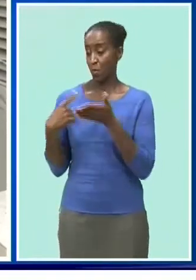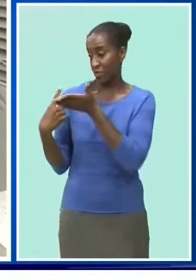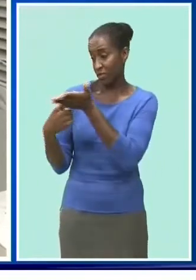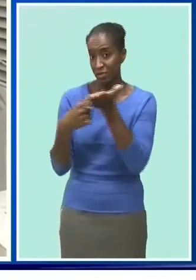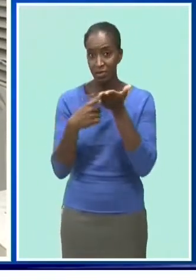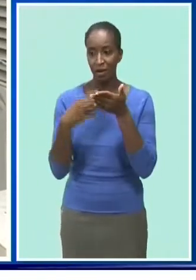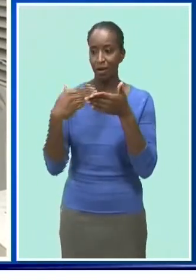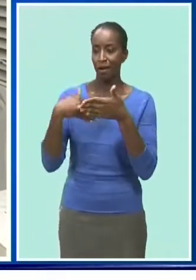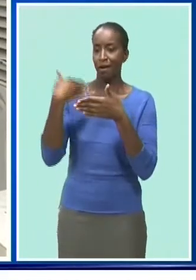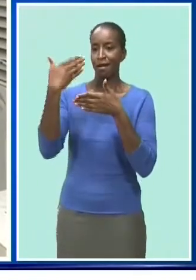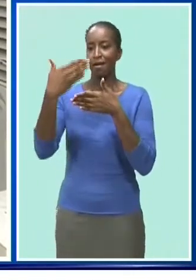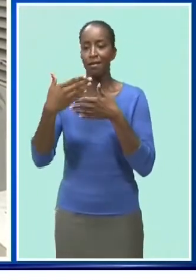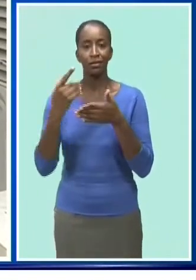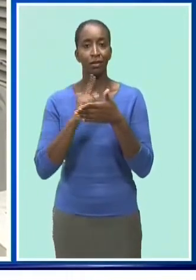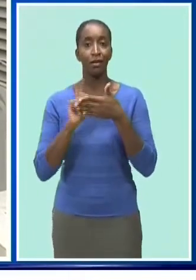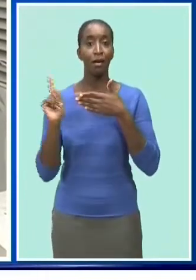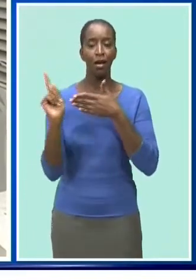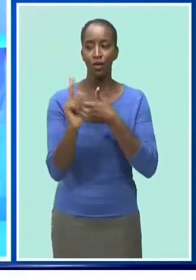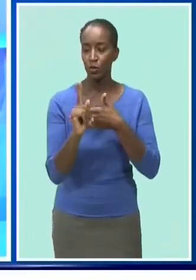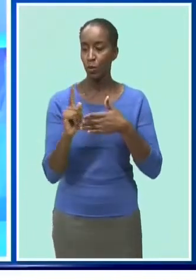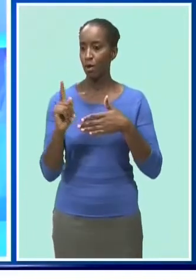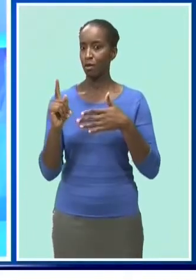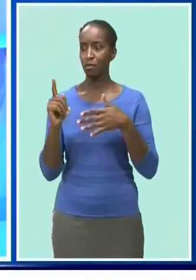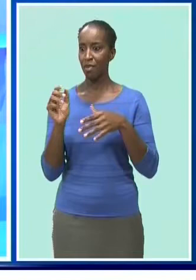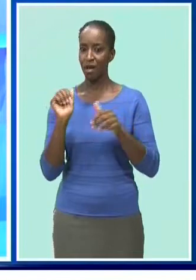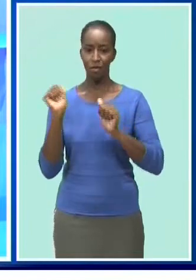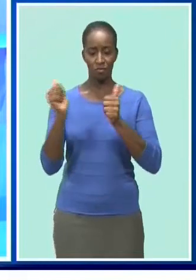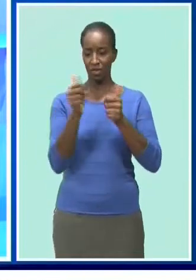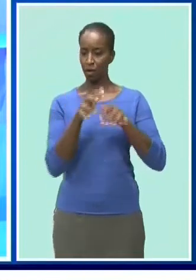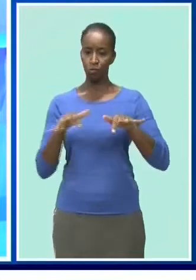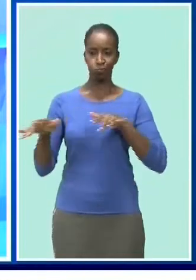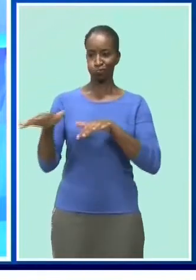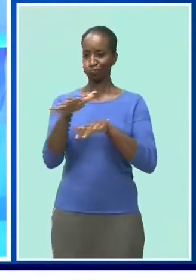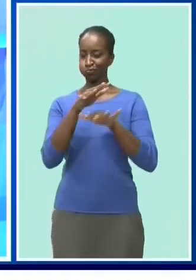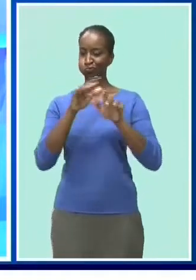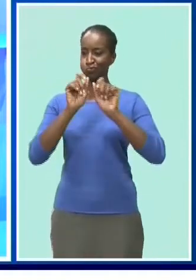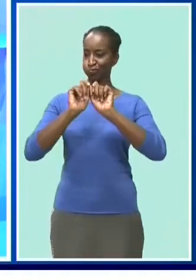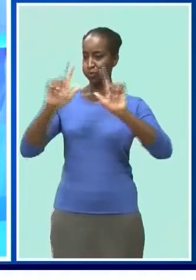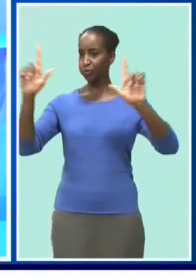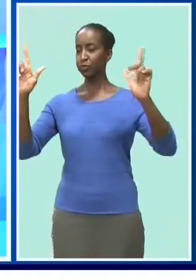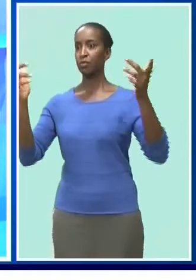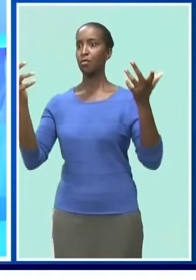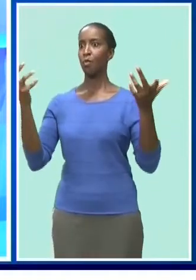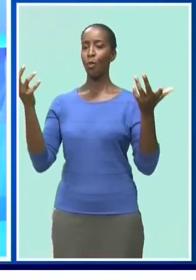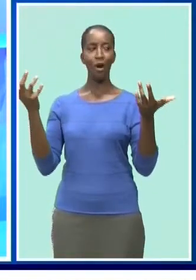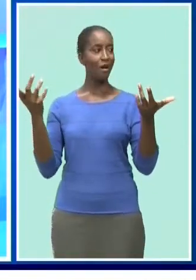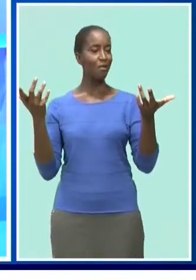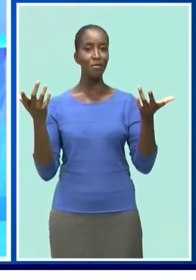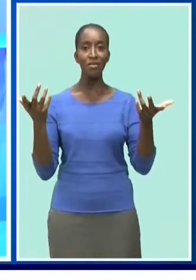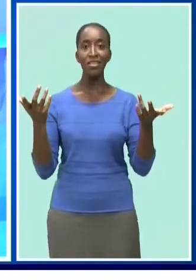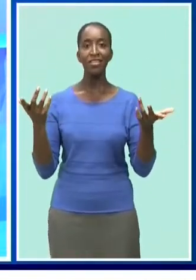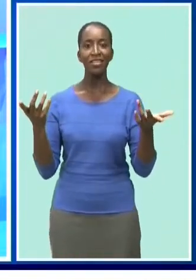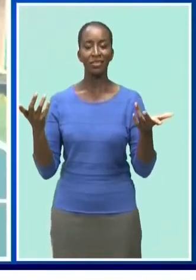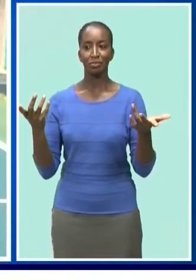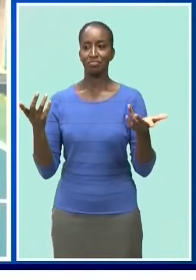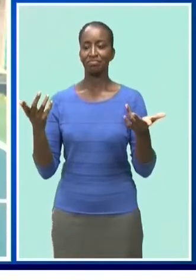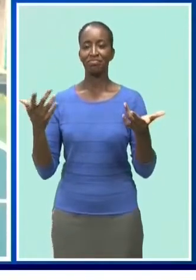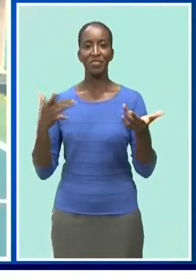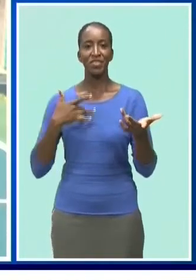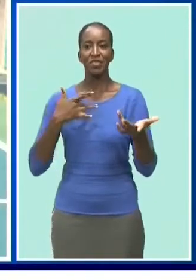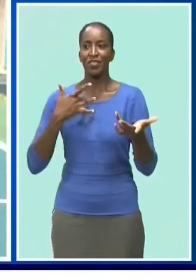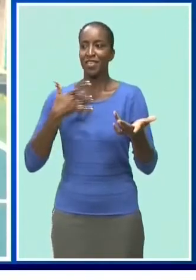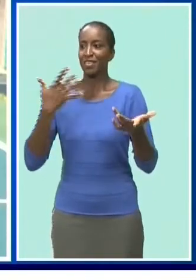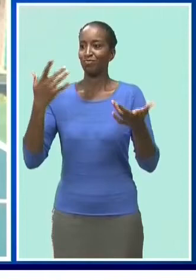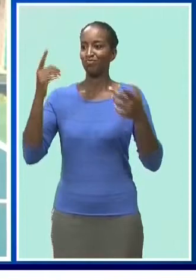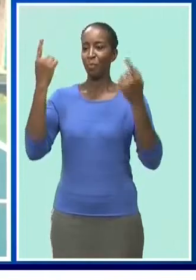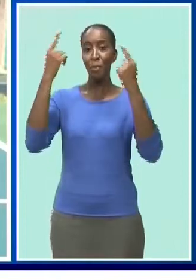whole production. And then you have that feeling of accomplishment that you produce something that you thought you couldn't do before. Kevin Samuel